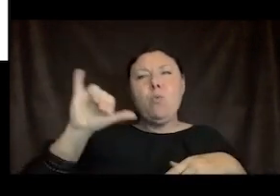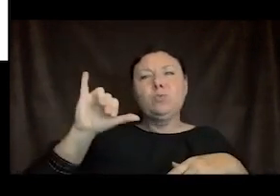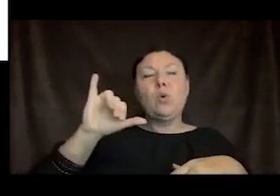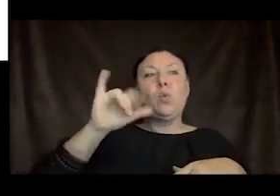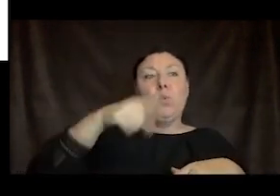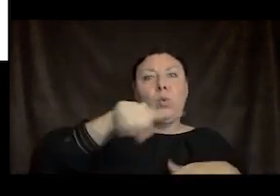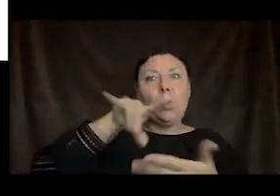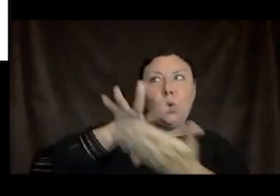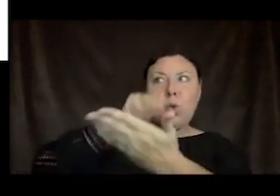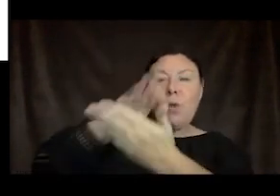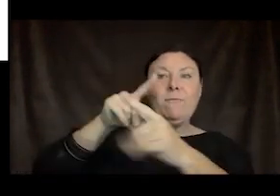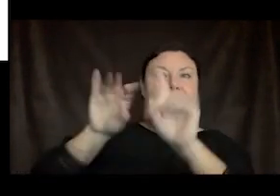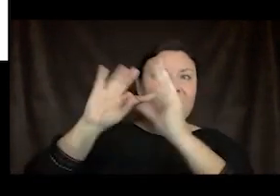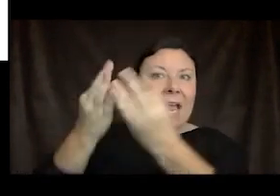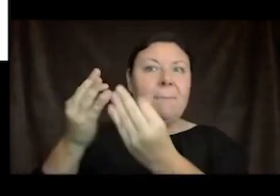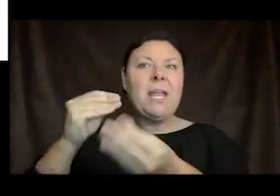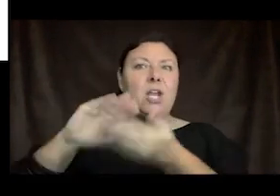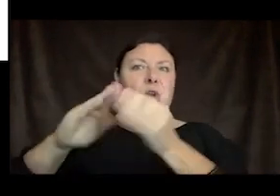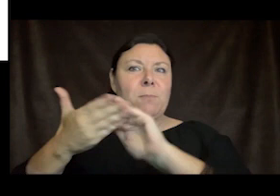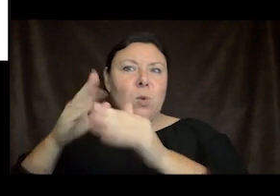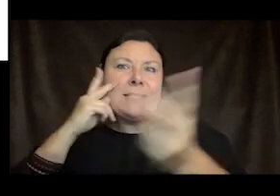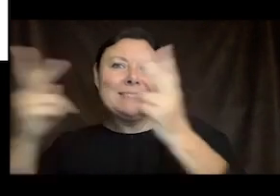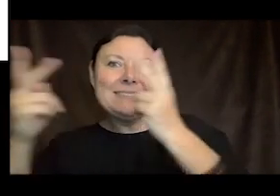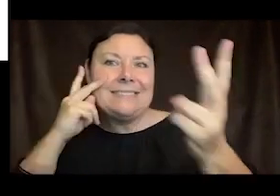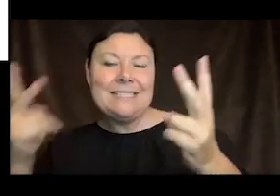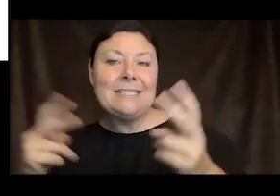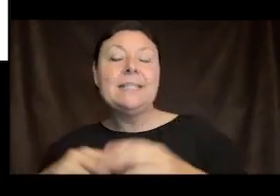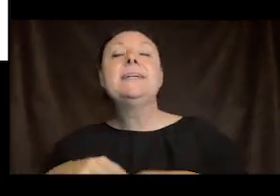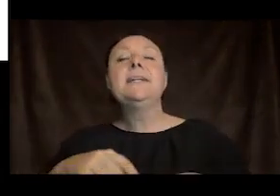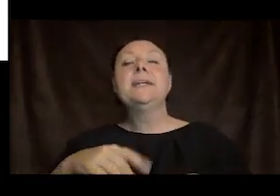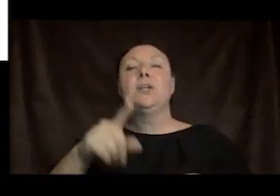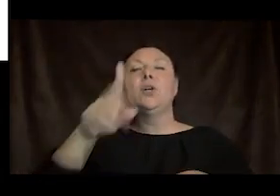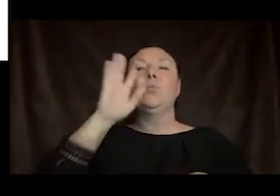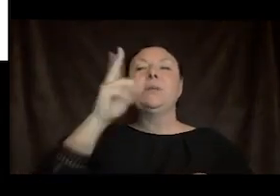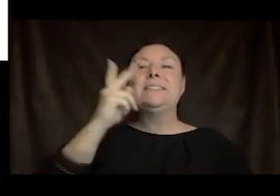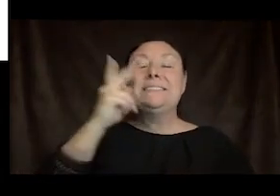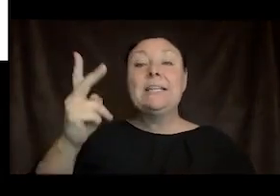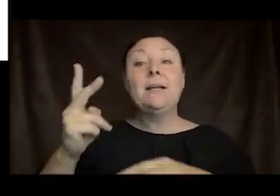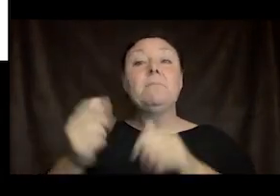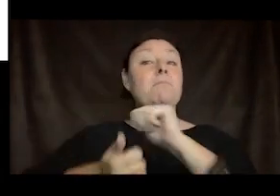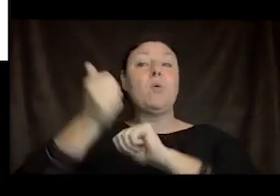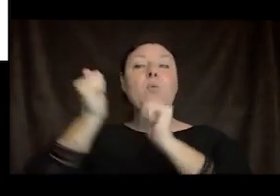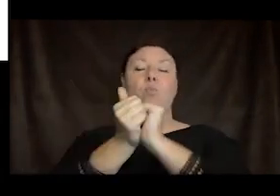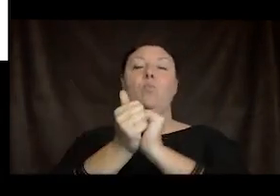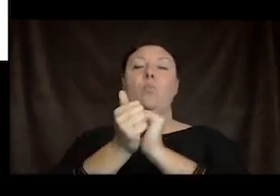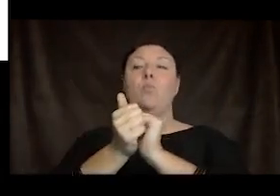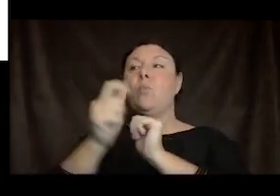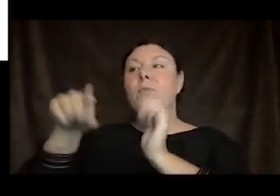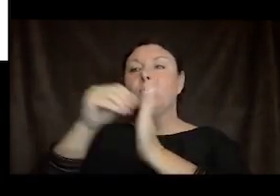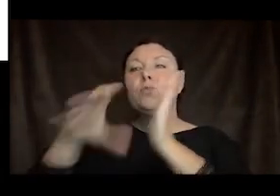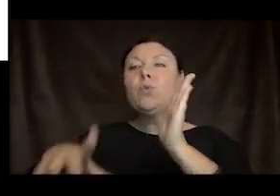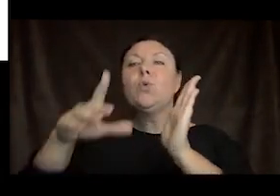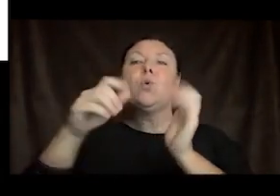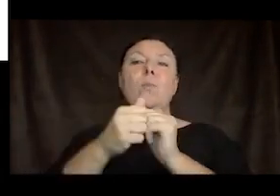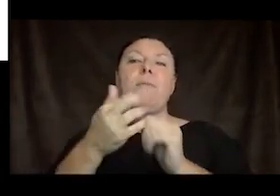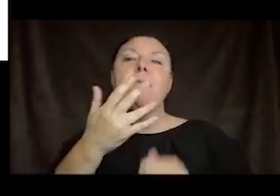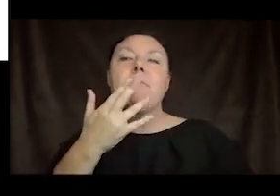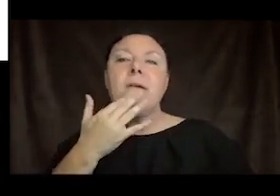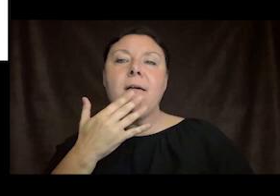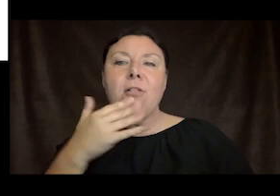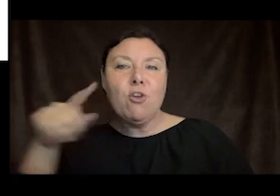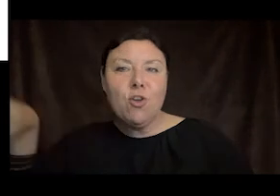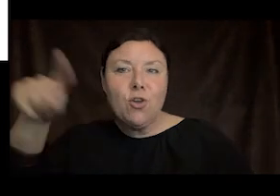between communities. And this is especially true for students of color. And so often when faced with that type of a dilemma,